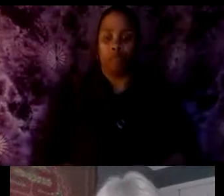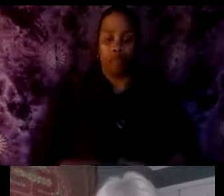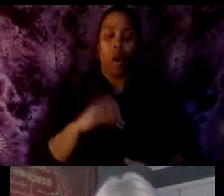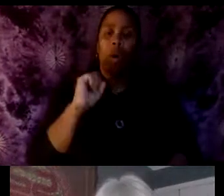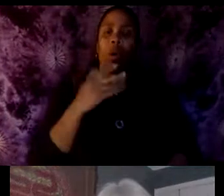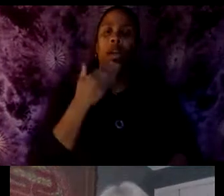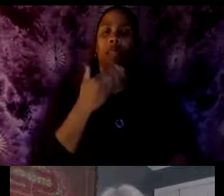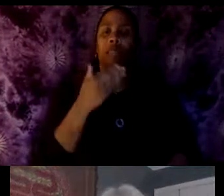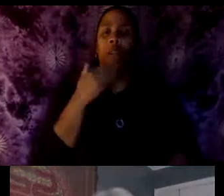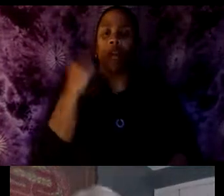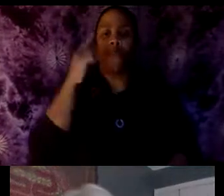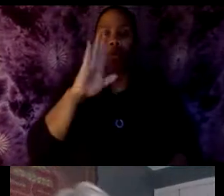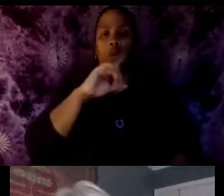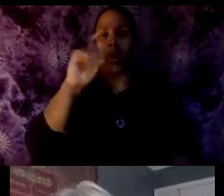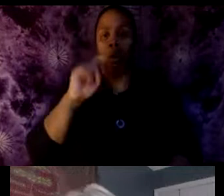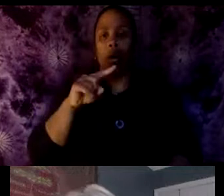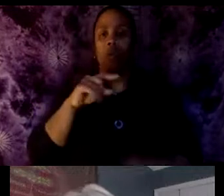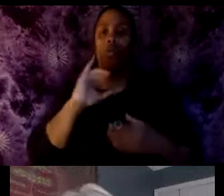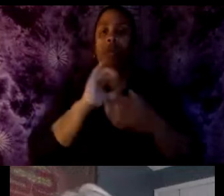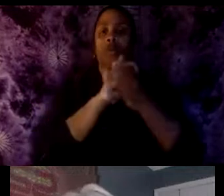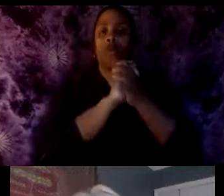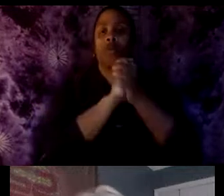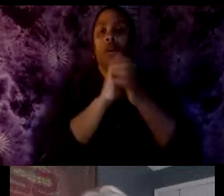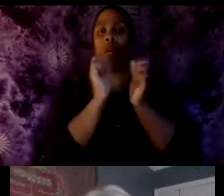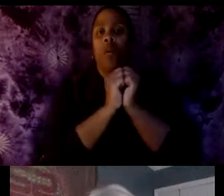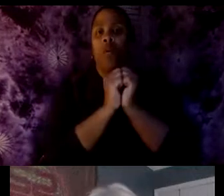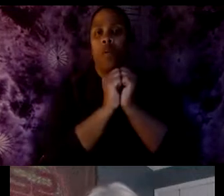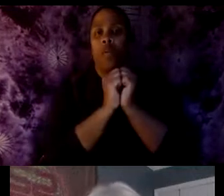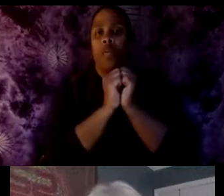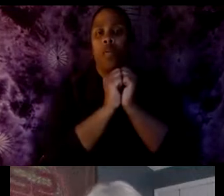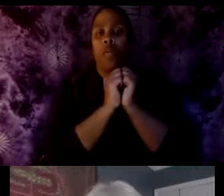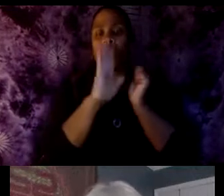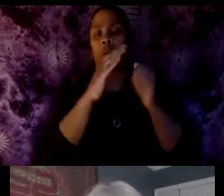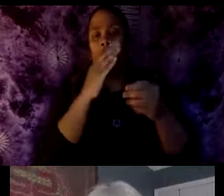your question, and congratulations on so much progress. It's huge.